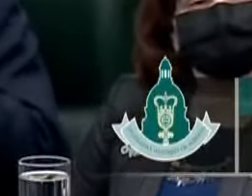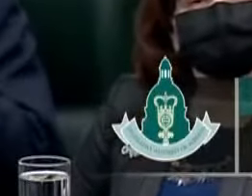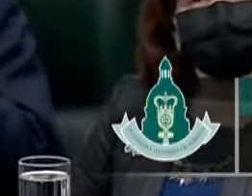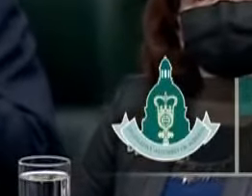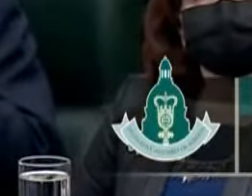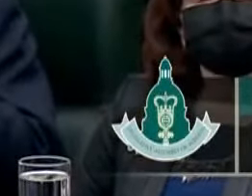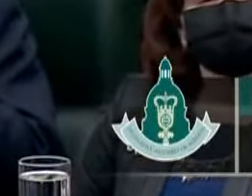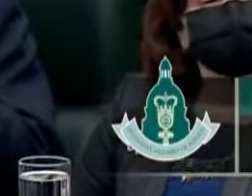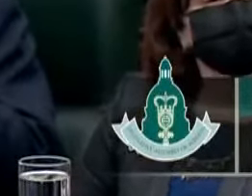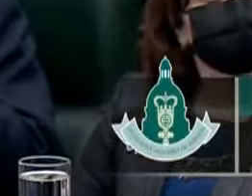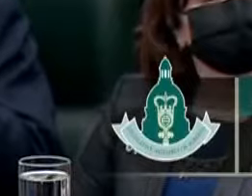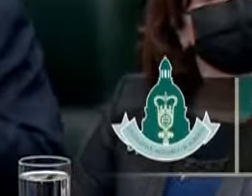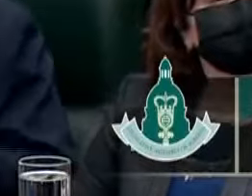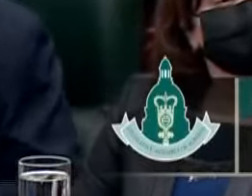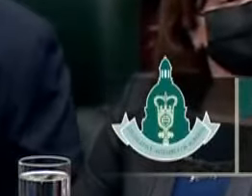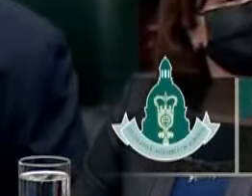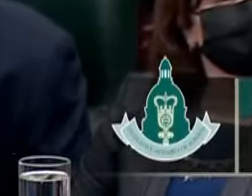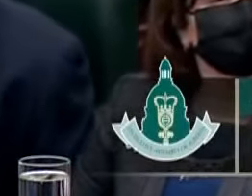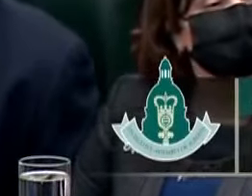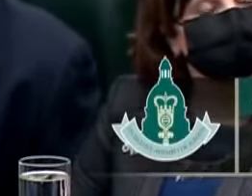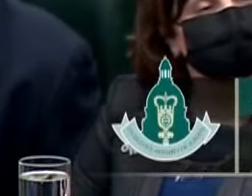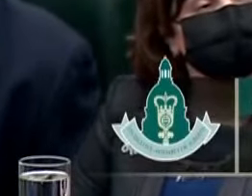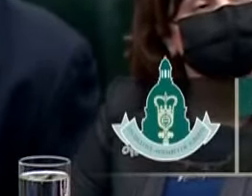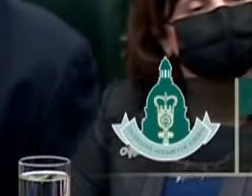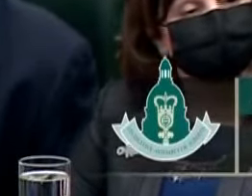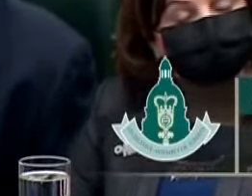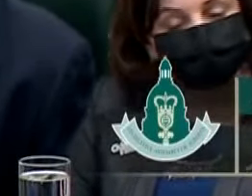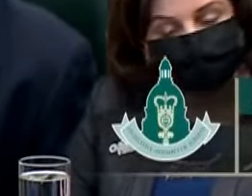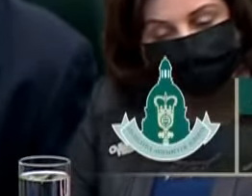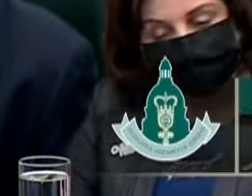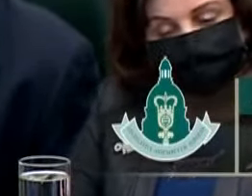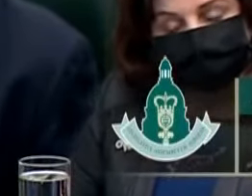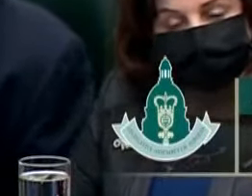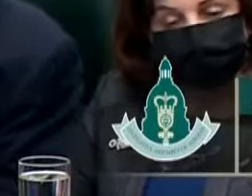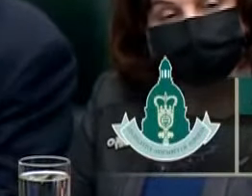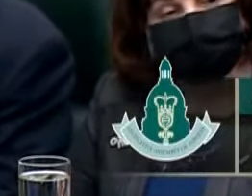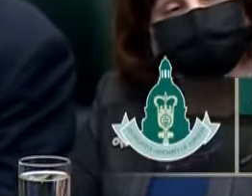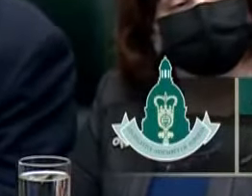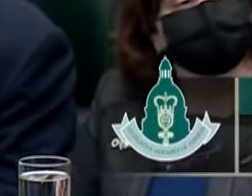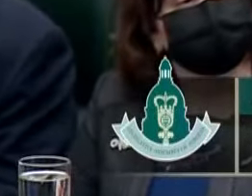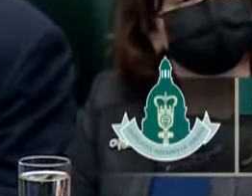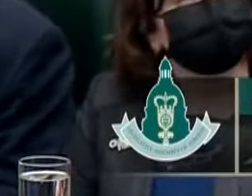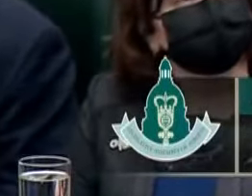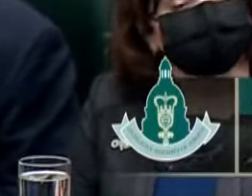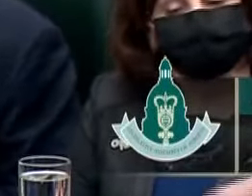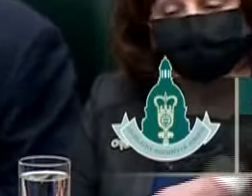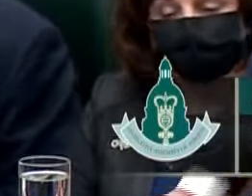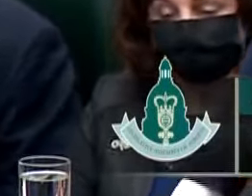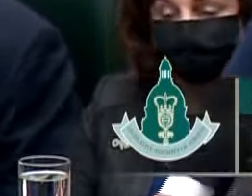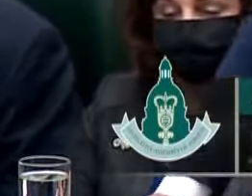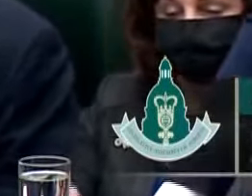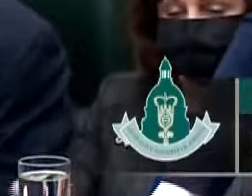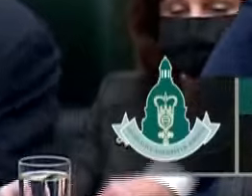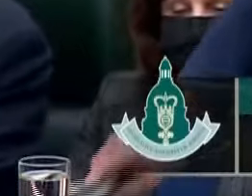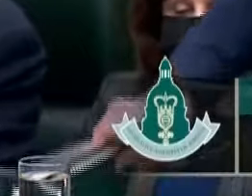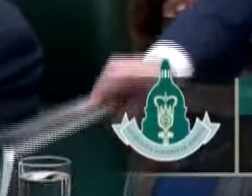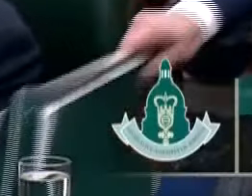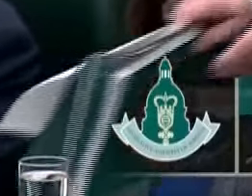Well, thank you, Mr. Speaker. I've received certain messages from Her Honour, the Honourable, the Lieutenant Governor, which I now transmit to you.